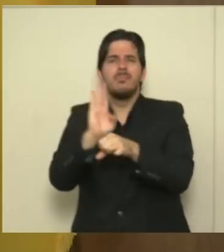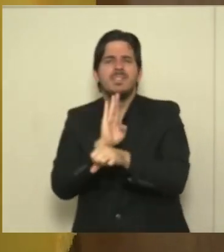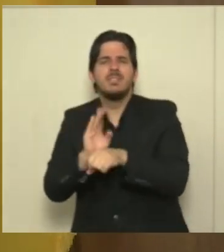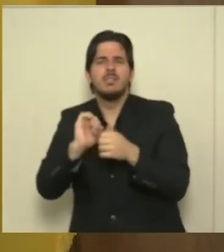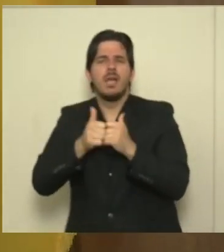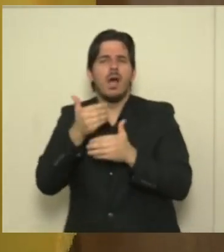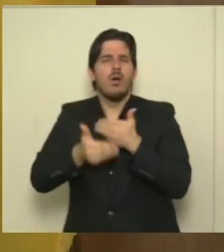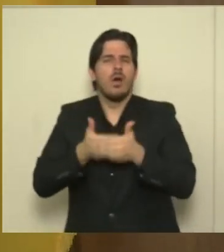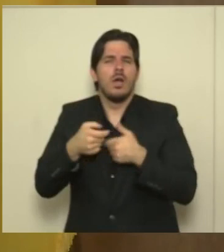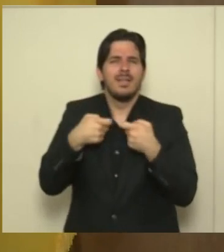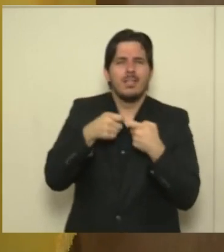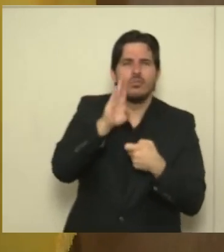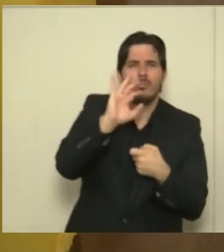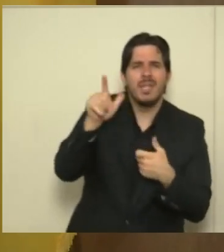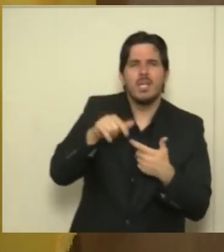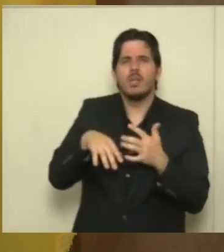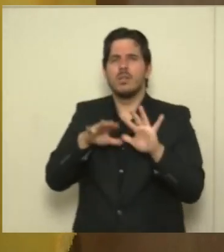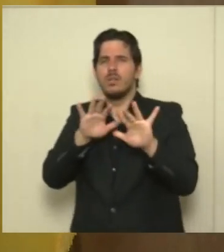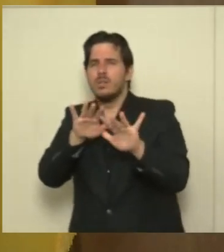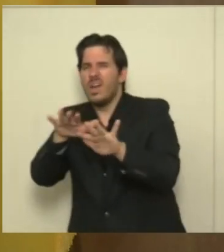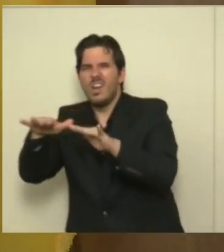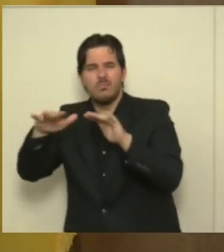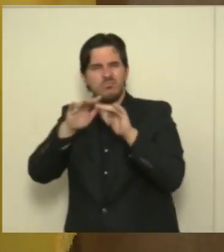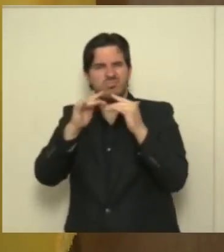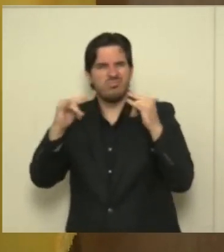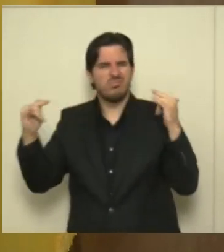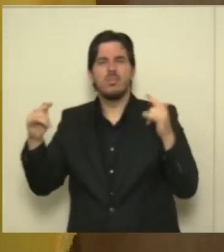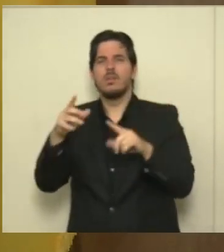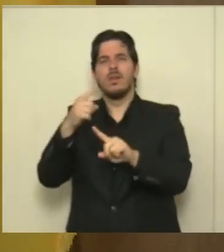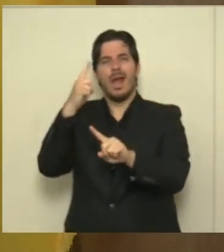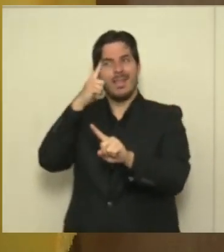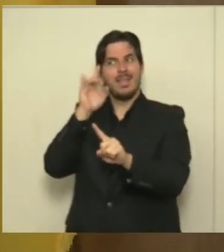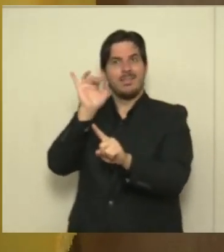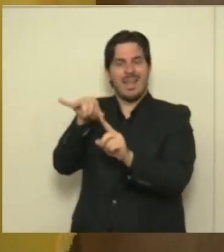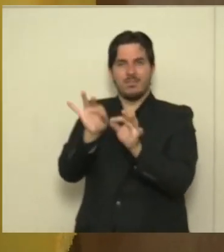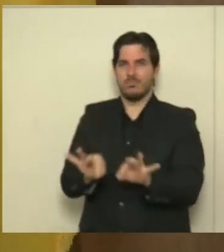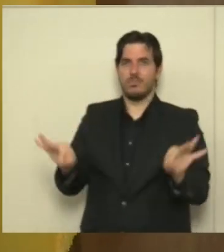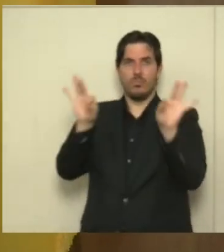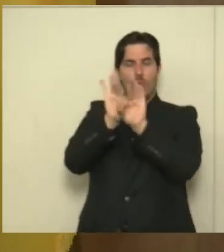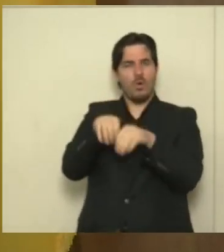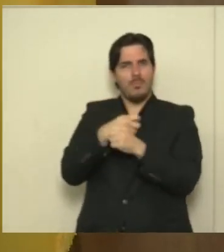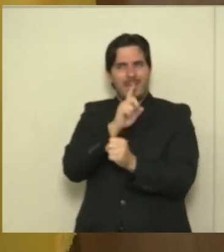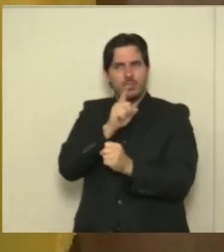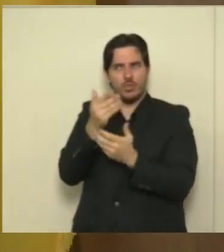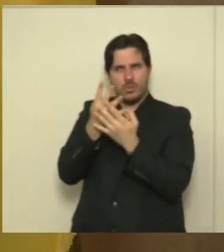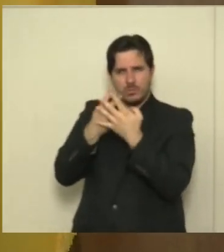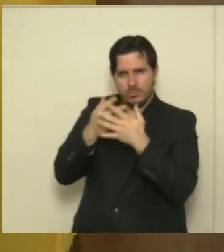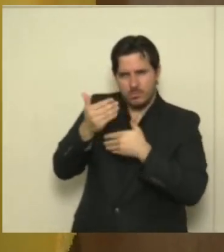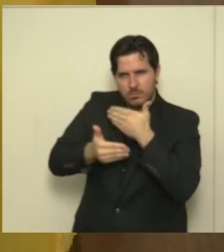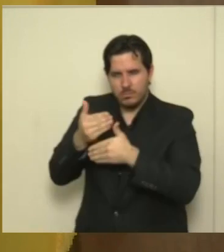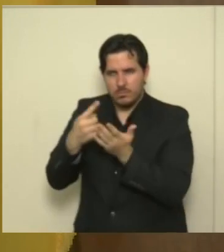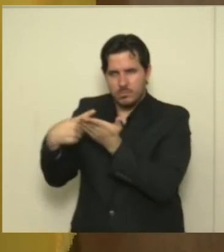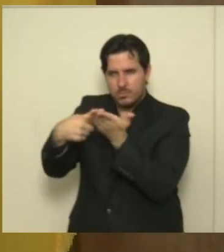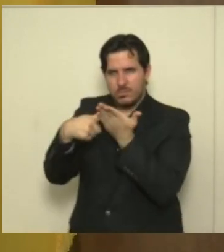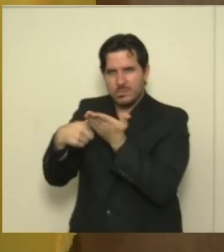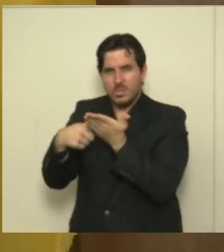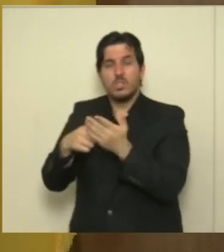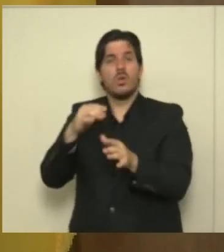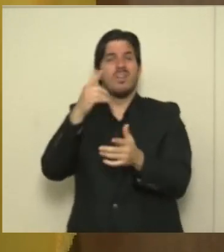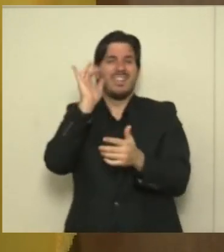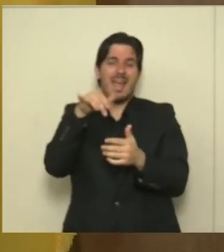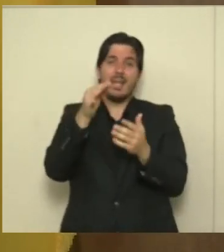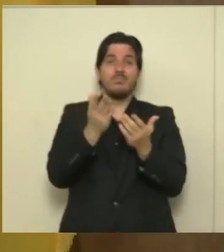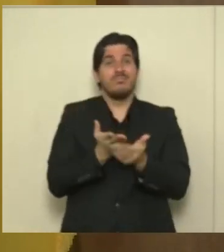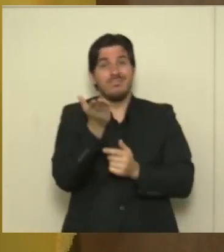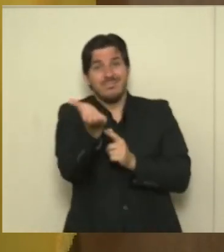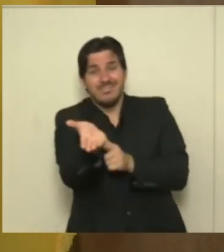that's why I think that's a productive change, and it remains in the hands of the voters. So we'll see what happens at the